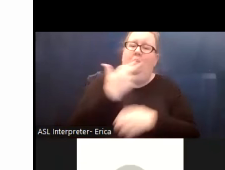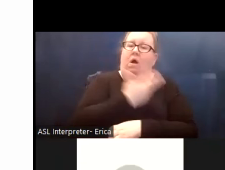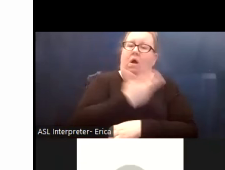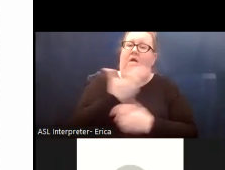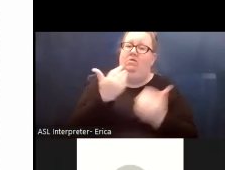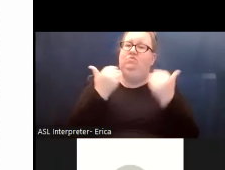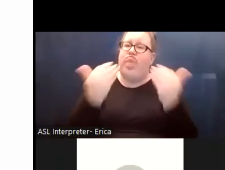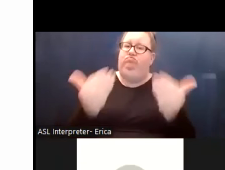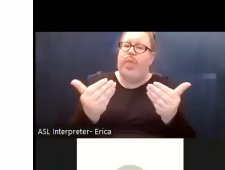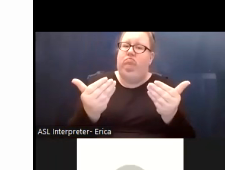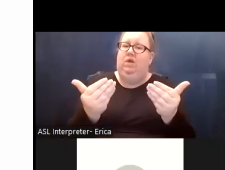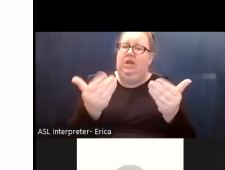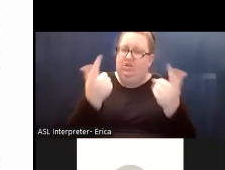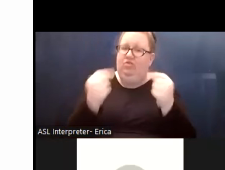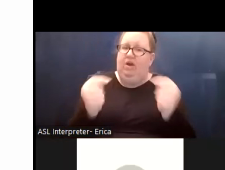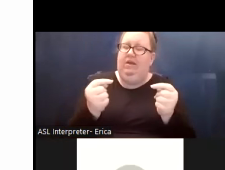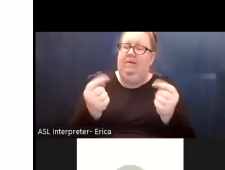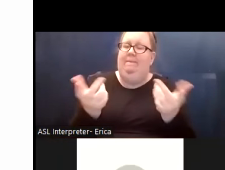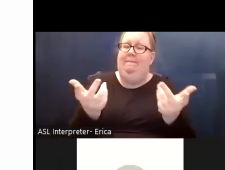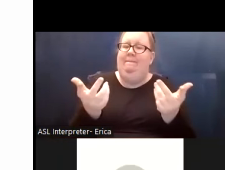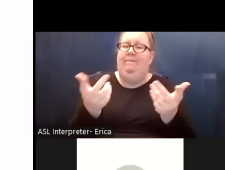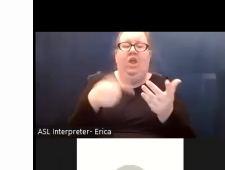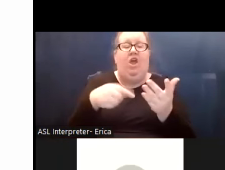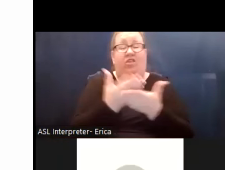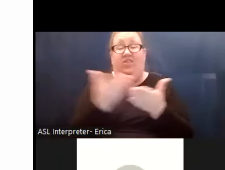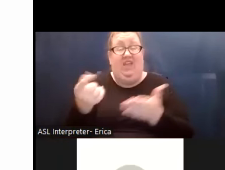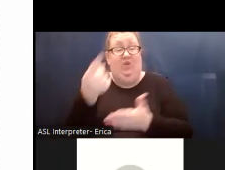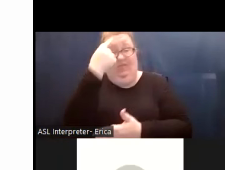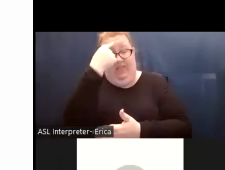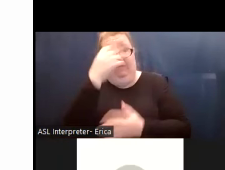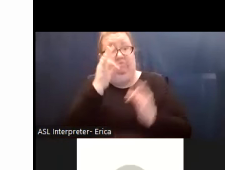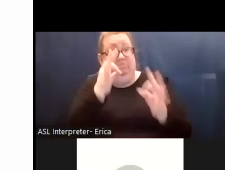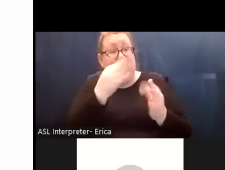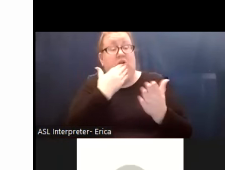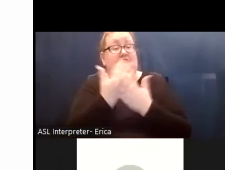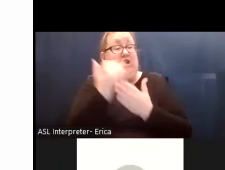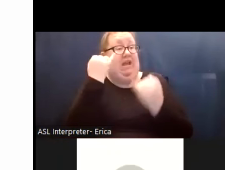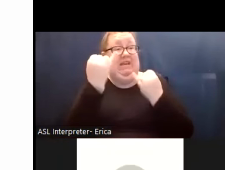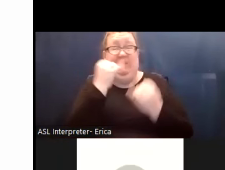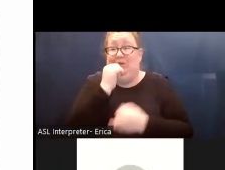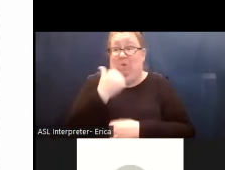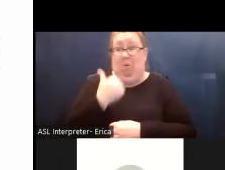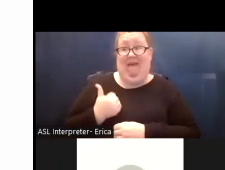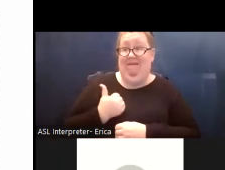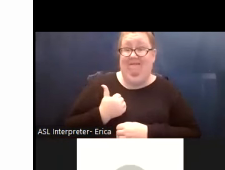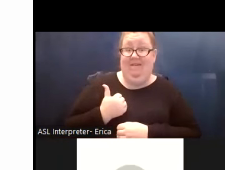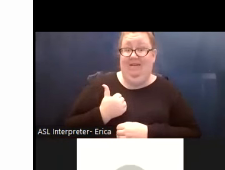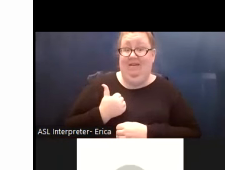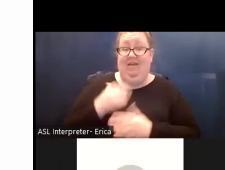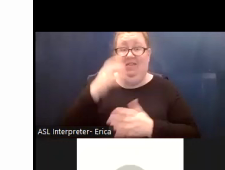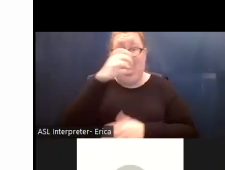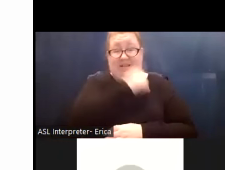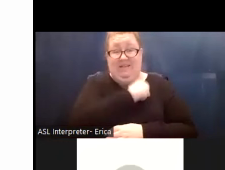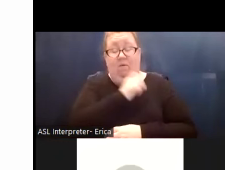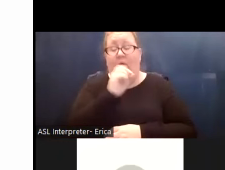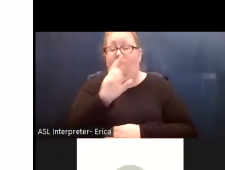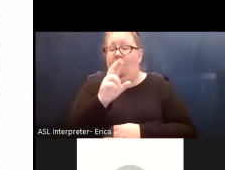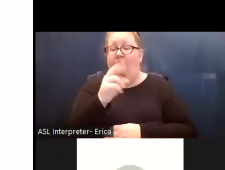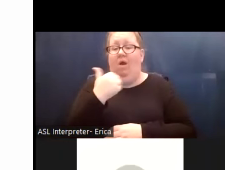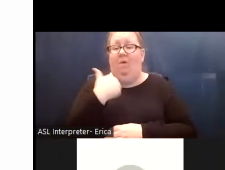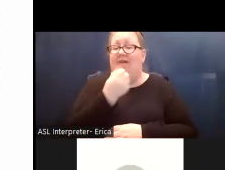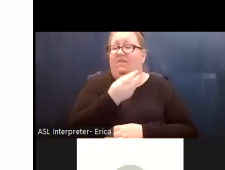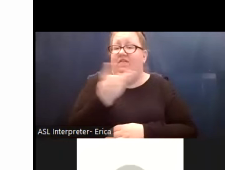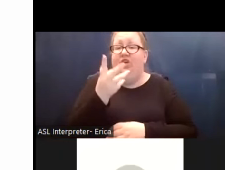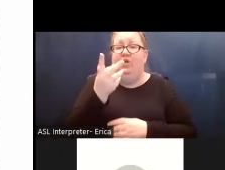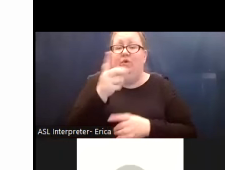further? Are there things that you think are good ideas that we're missing here? And then we also have a few specific questions that